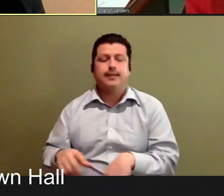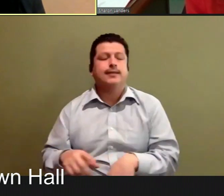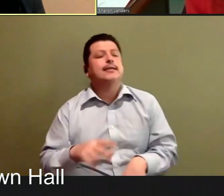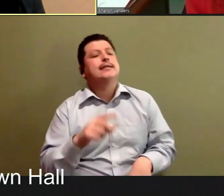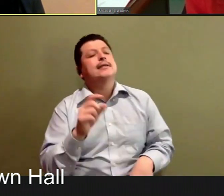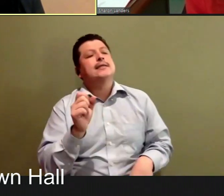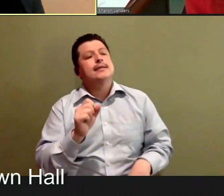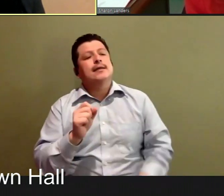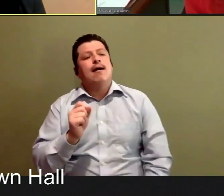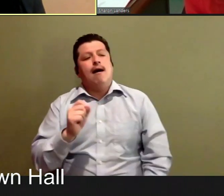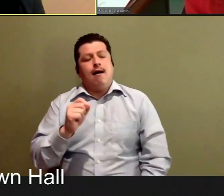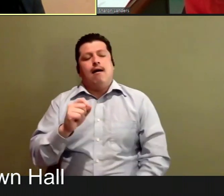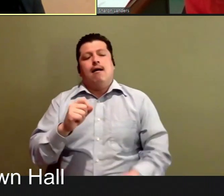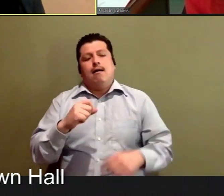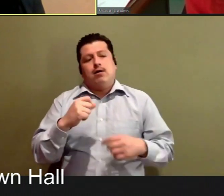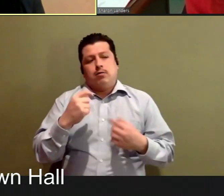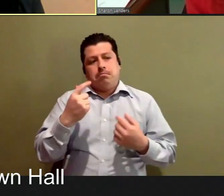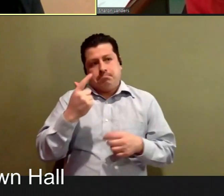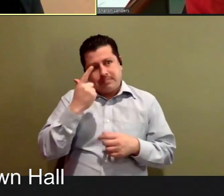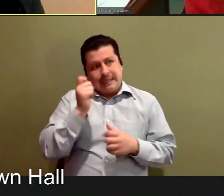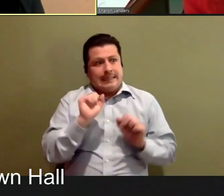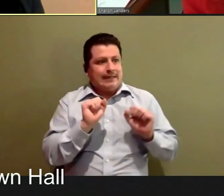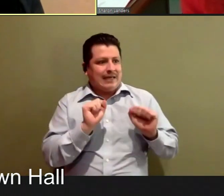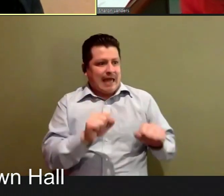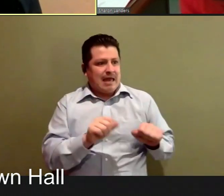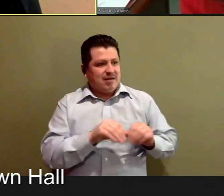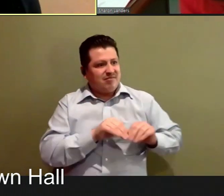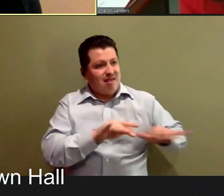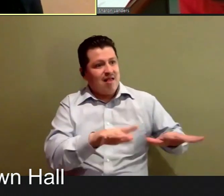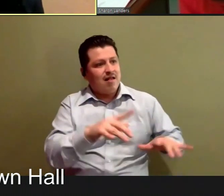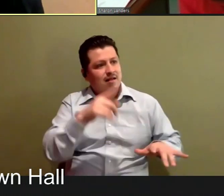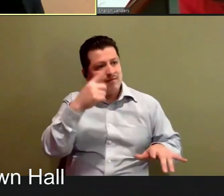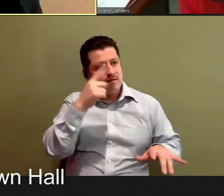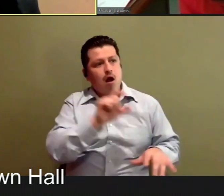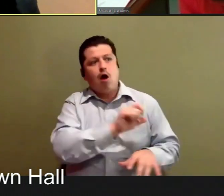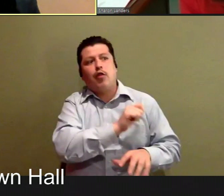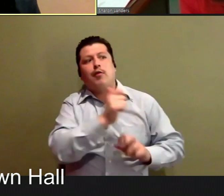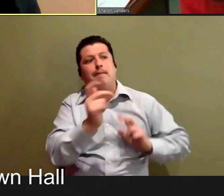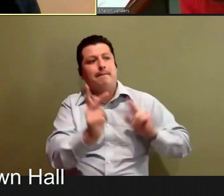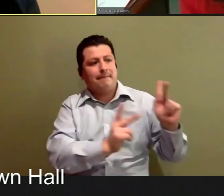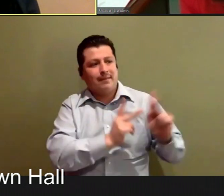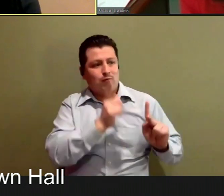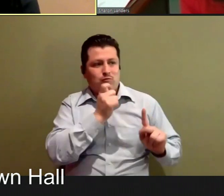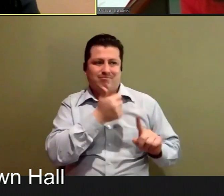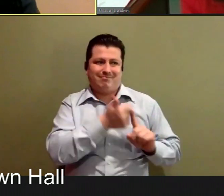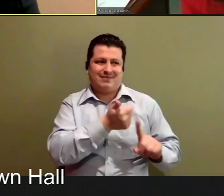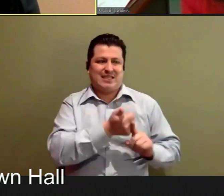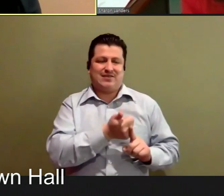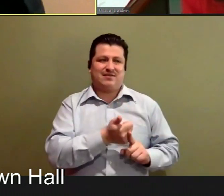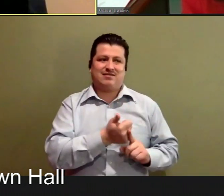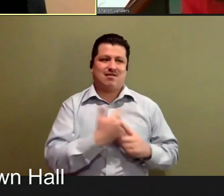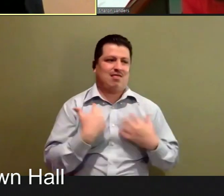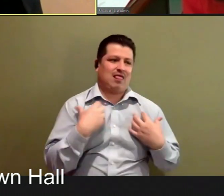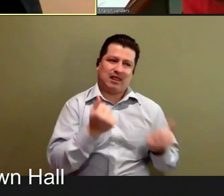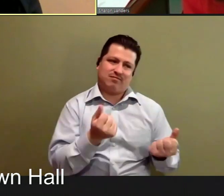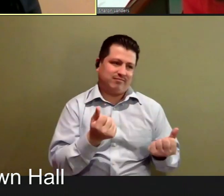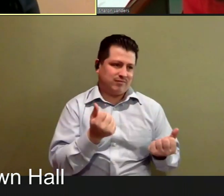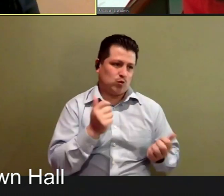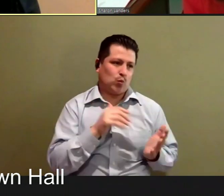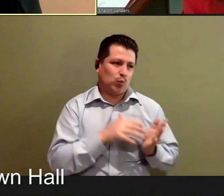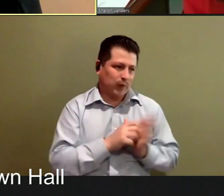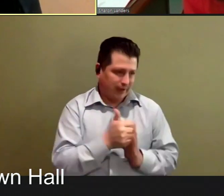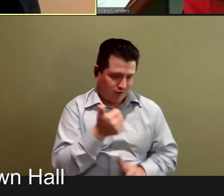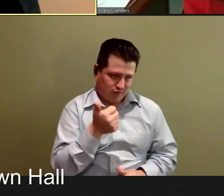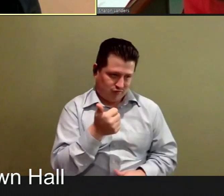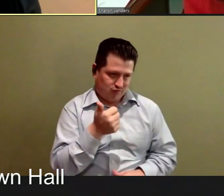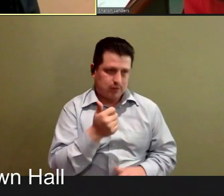already has a immune system that's a little bit lower. So it's really important to continue to wear those masks until everyone has a vaccine, until